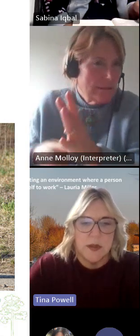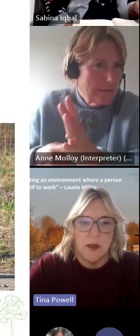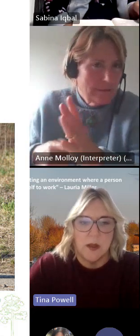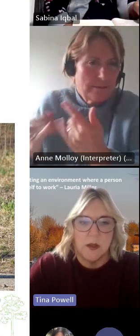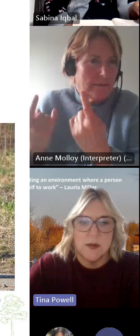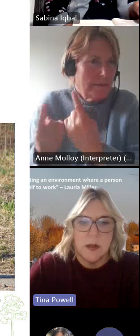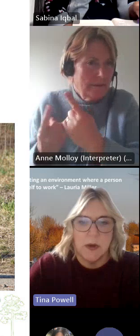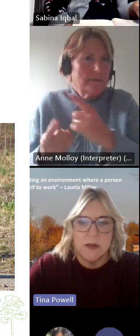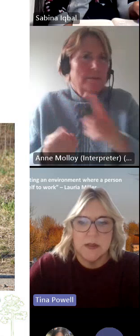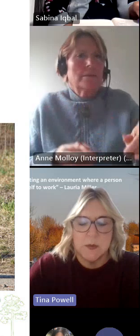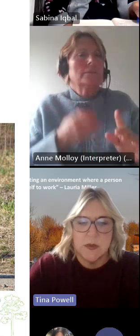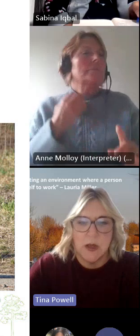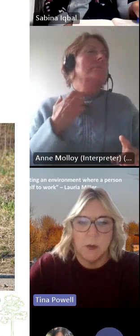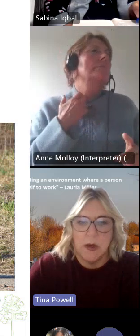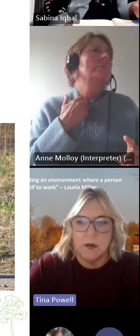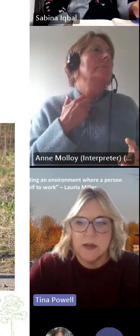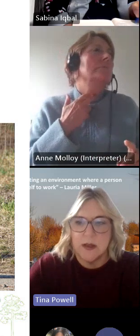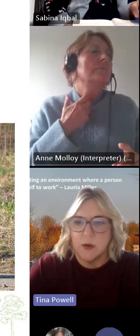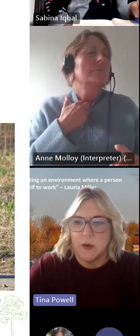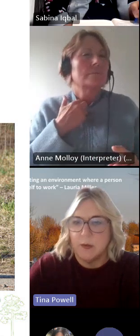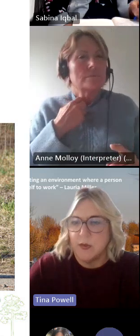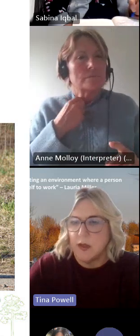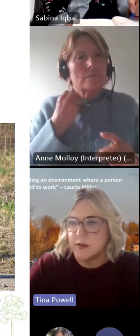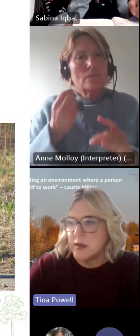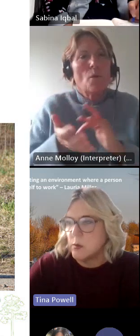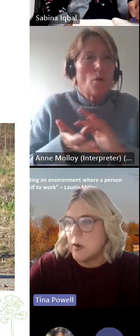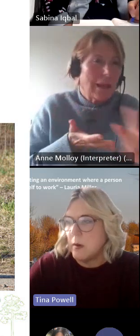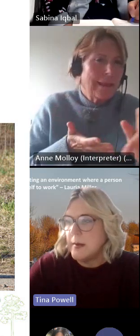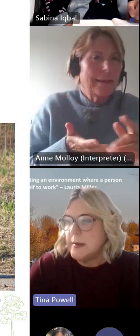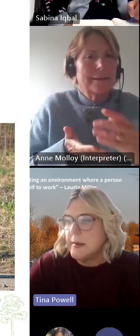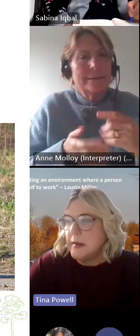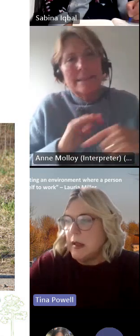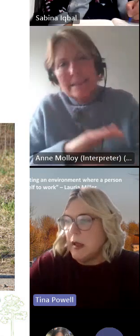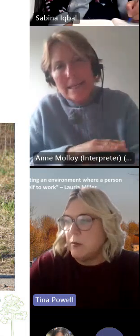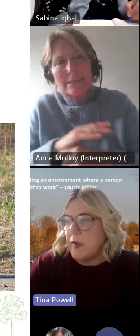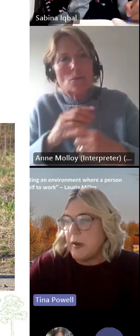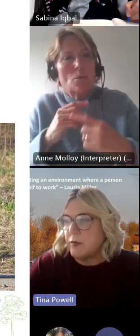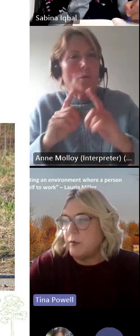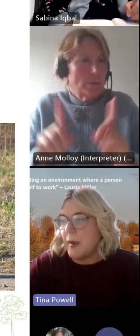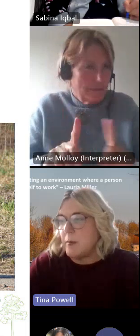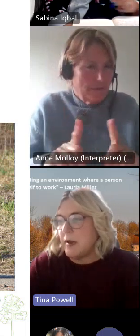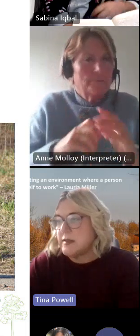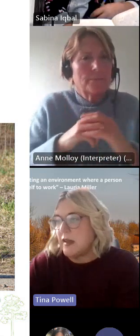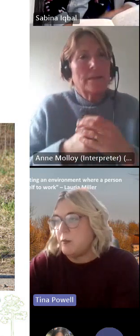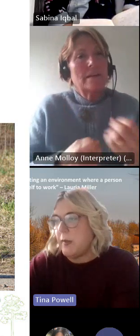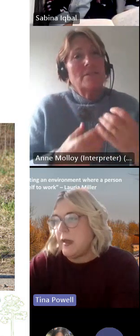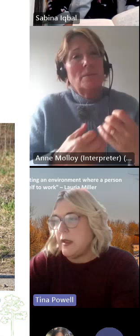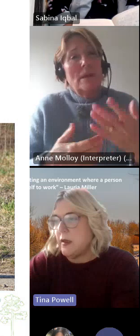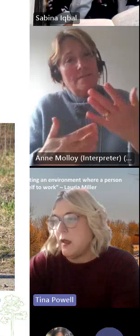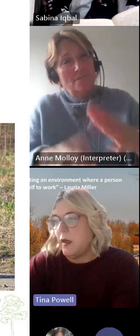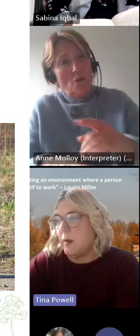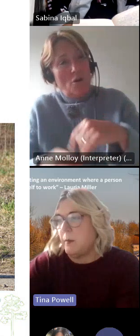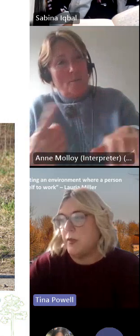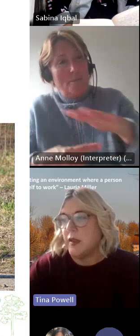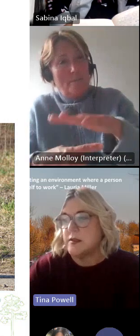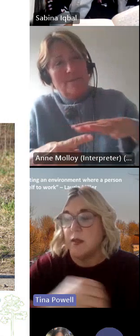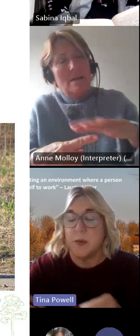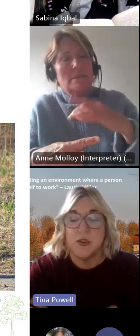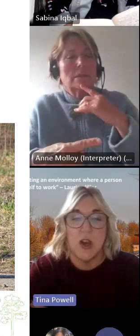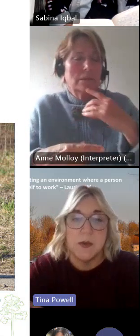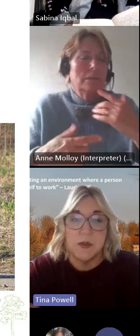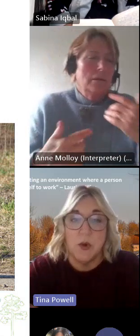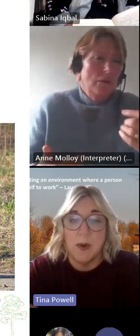then obviously they can use that money to help clear debts on other things as well. Feedback from families have been